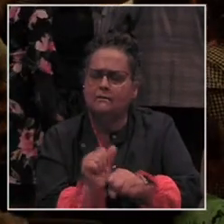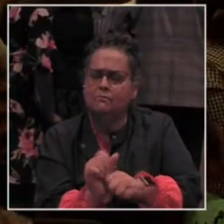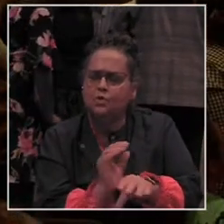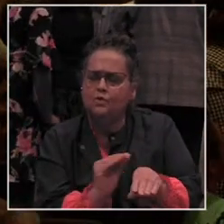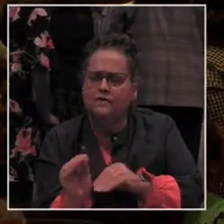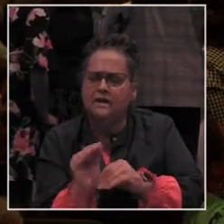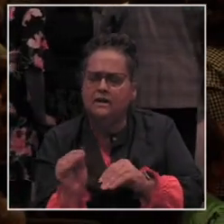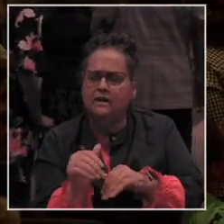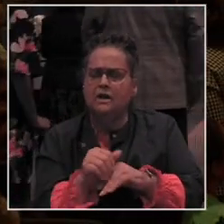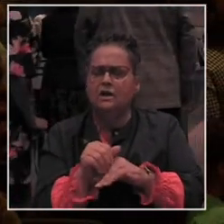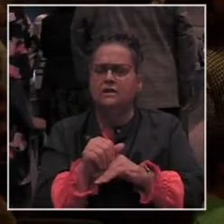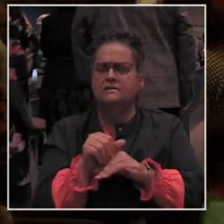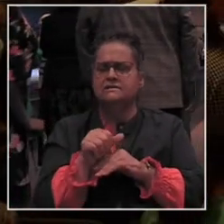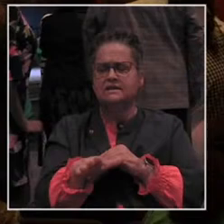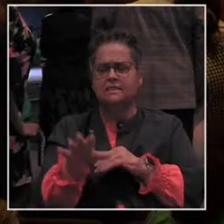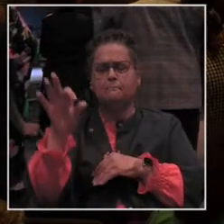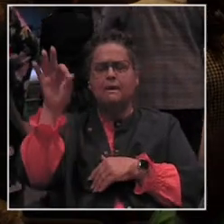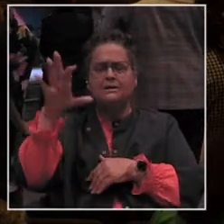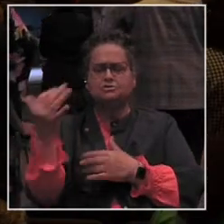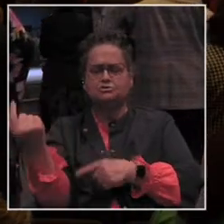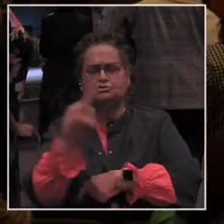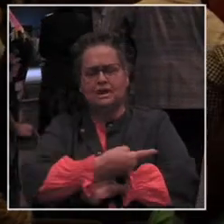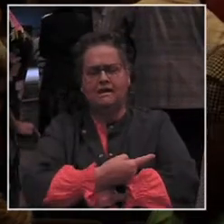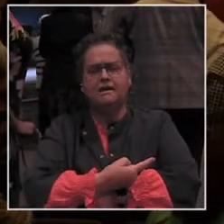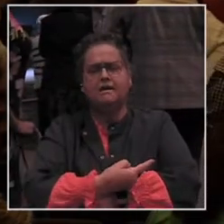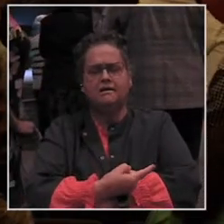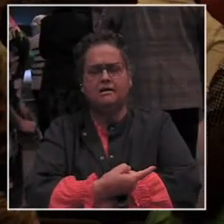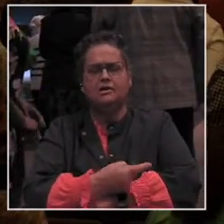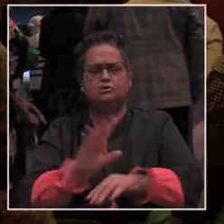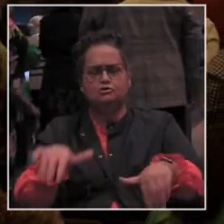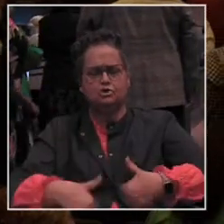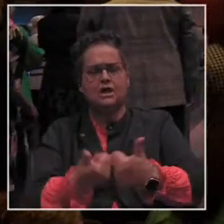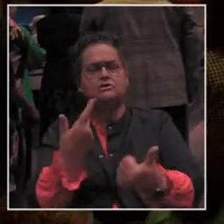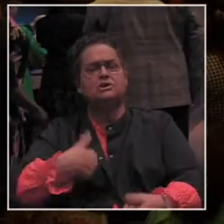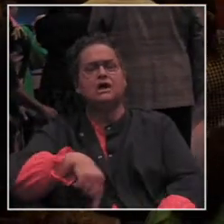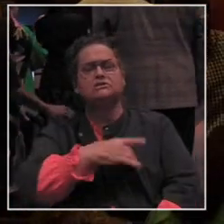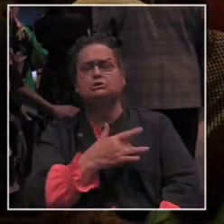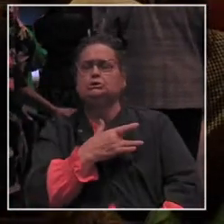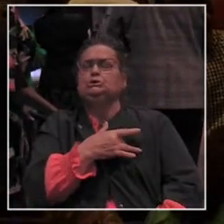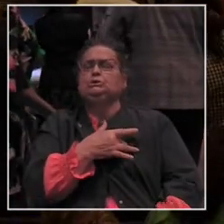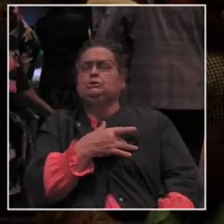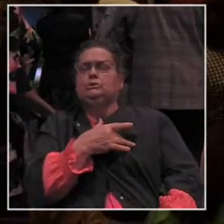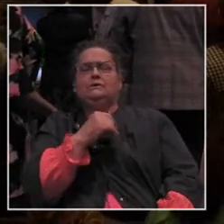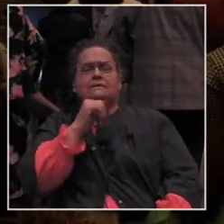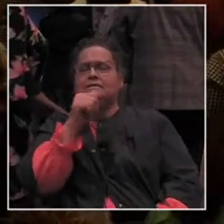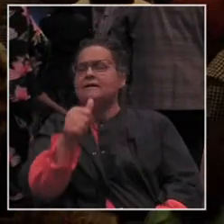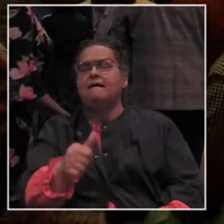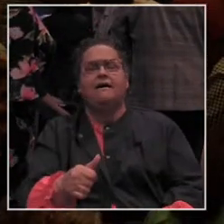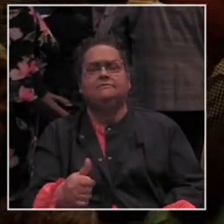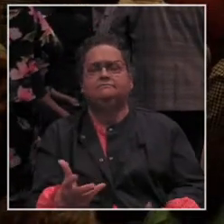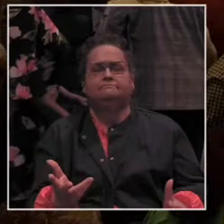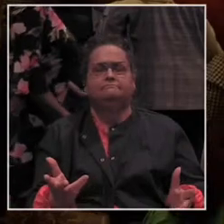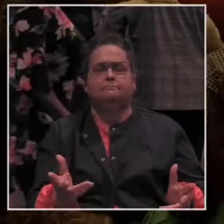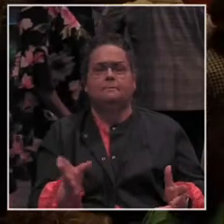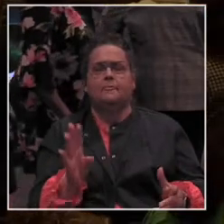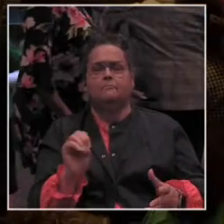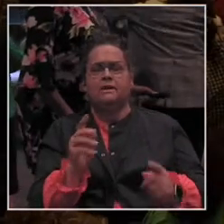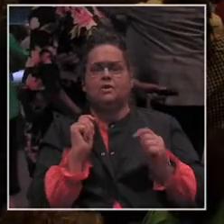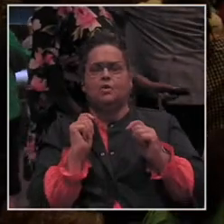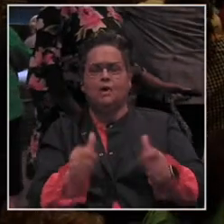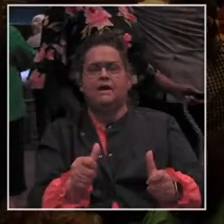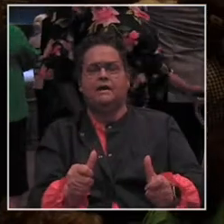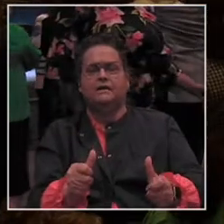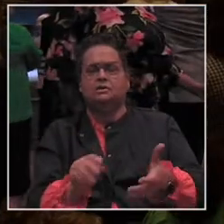that you have sent Pastor Seneatha here today to challenge and to quicken us today. Pray that we would not be quick to